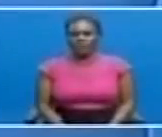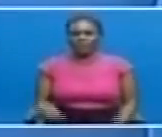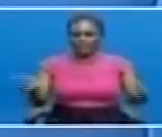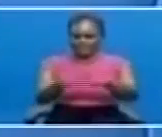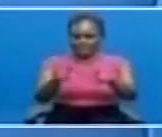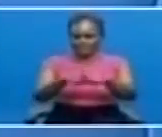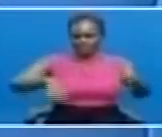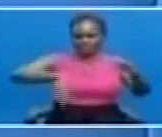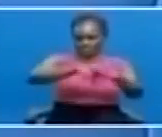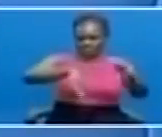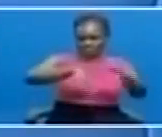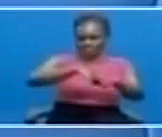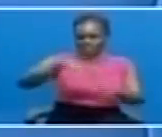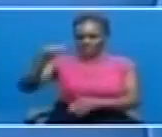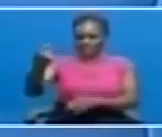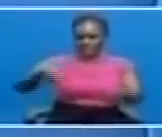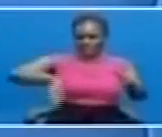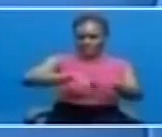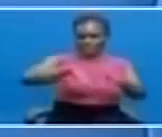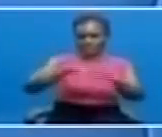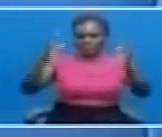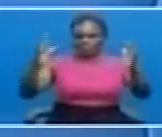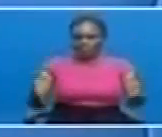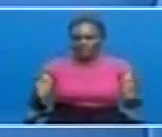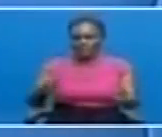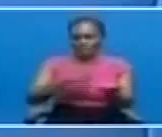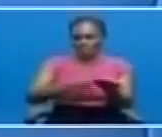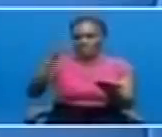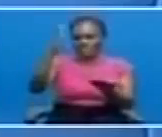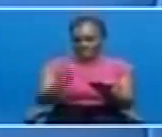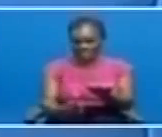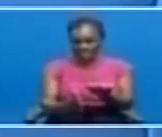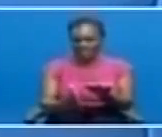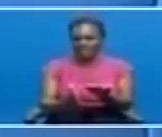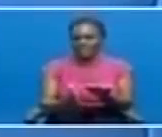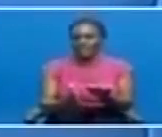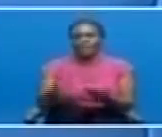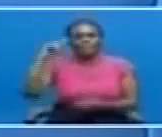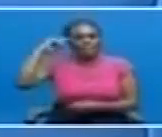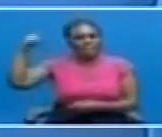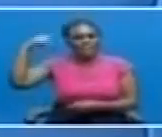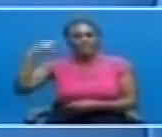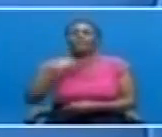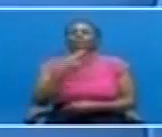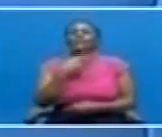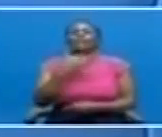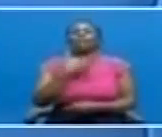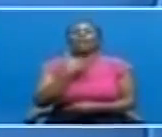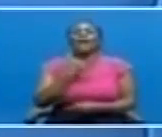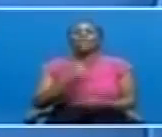Still, in matters of soccer, in a host of Kenya Premier League matches that are scheduled for this weekend, Mathare United will be targeting for a top five